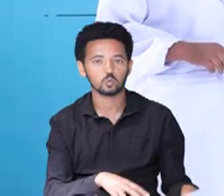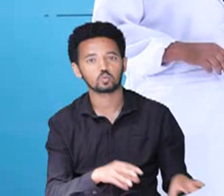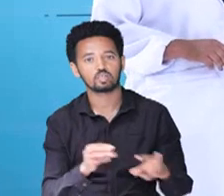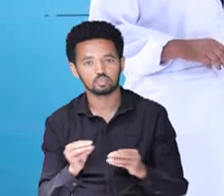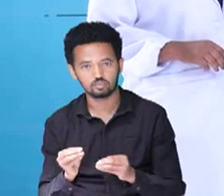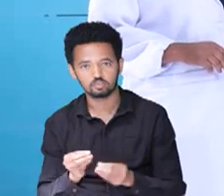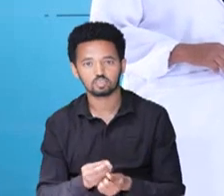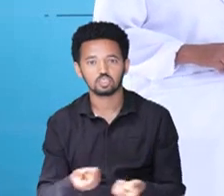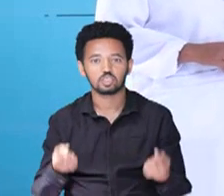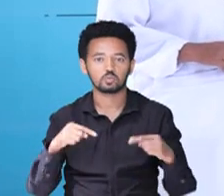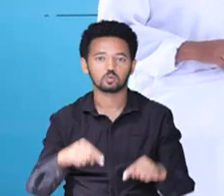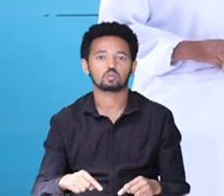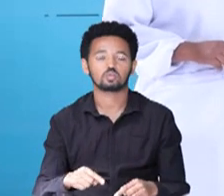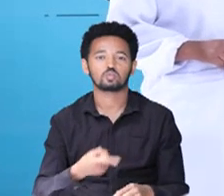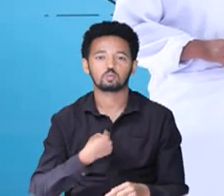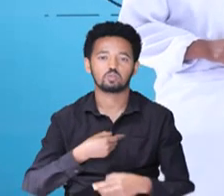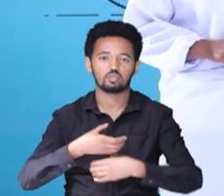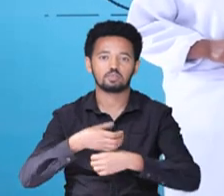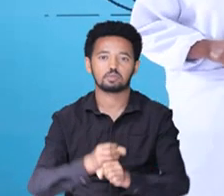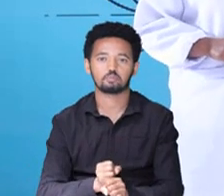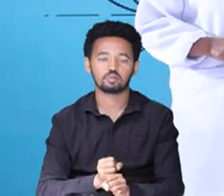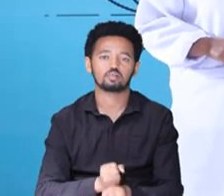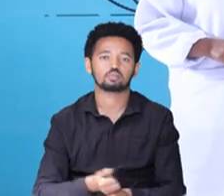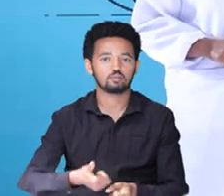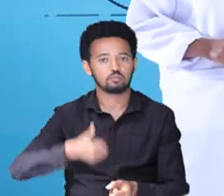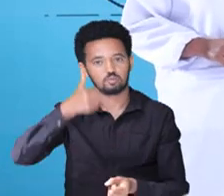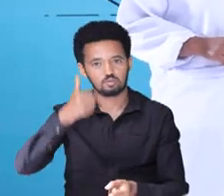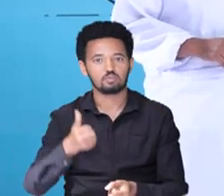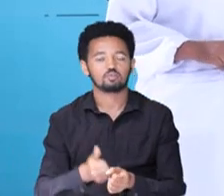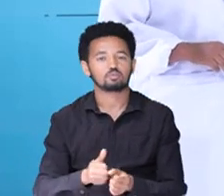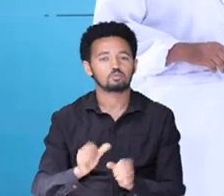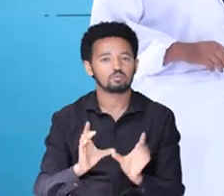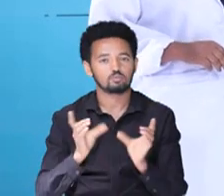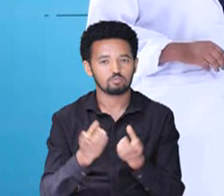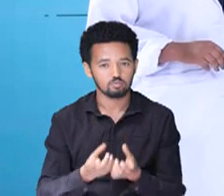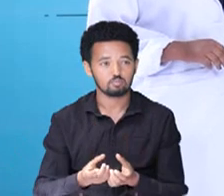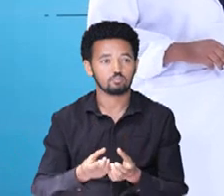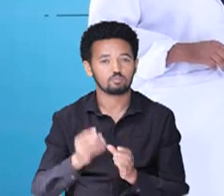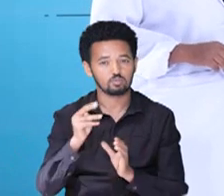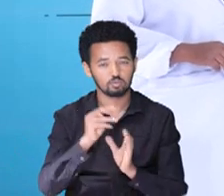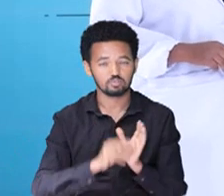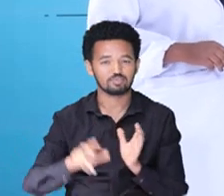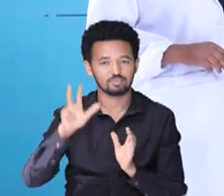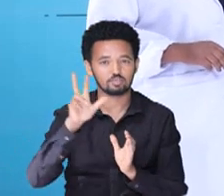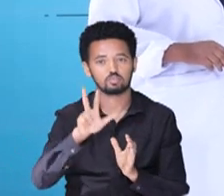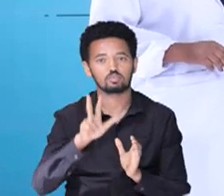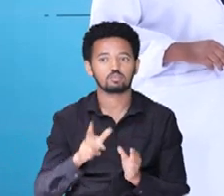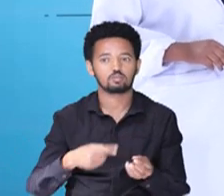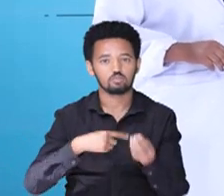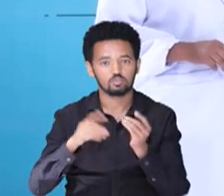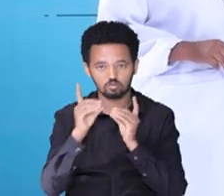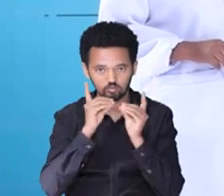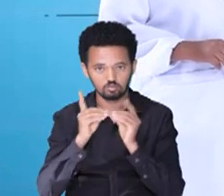students. Today we will summarize the remaining part of chapter 3, and also we are going to